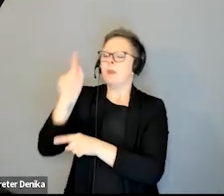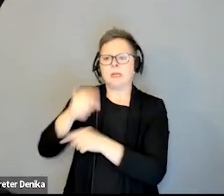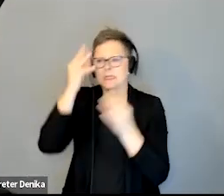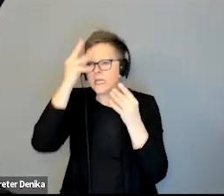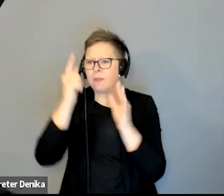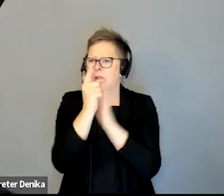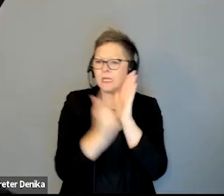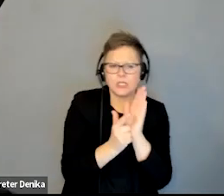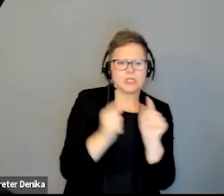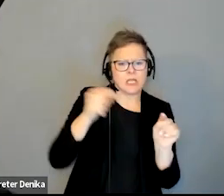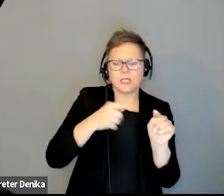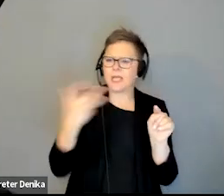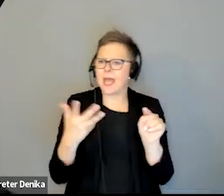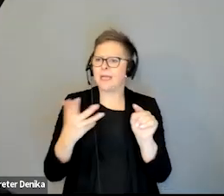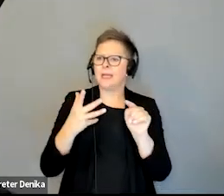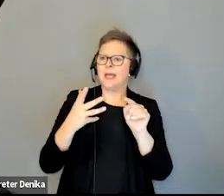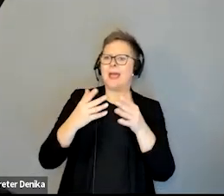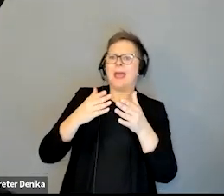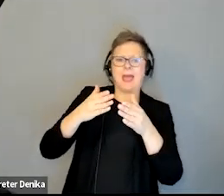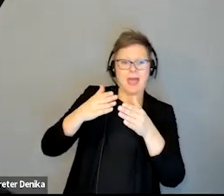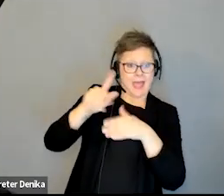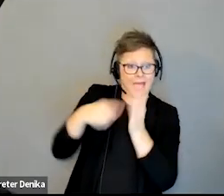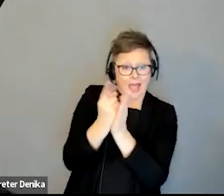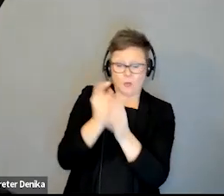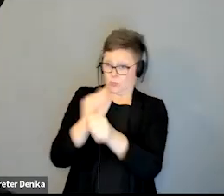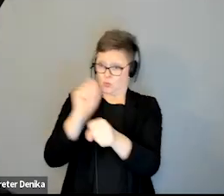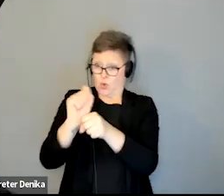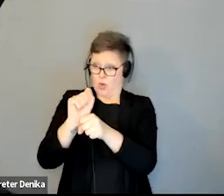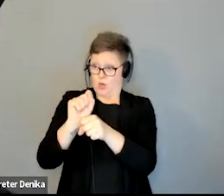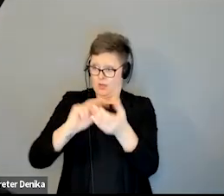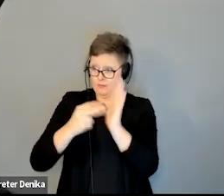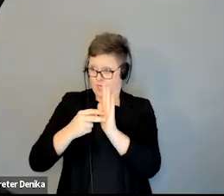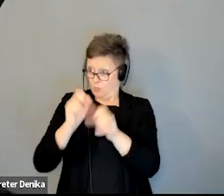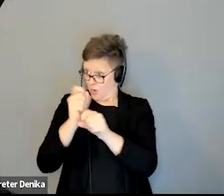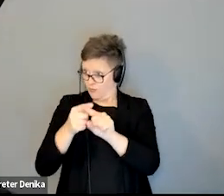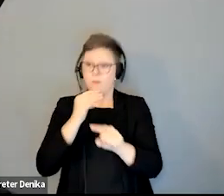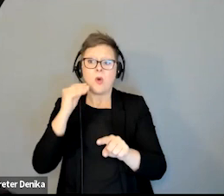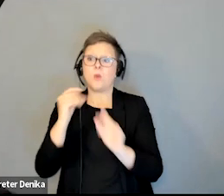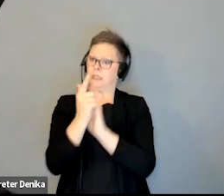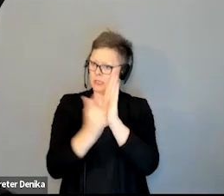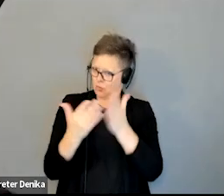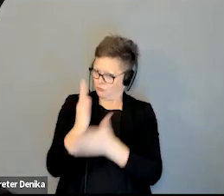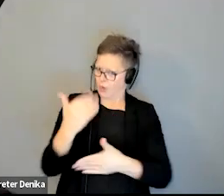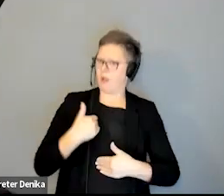such as Finland's Working Hours Act of 2020, which makes working from home a legal right for all employees.